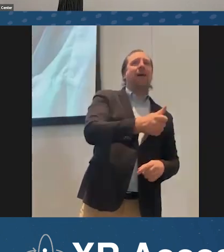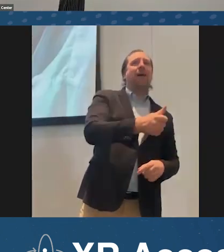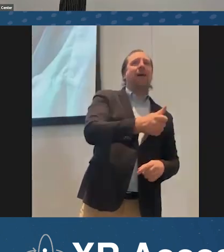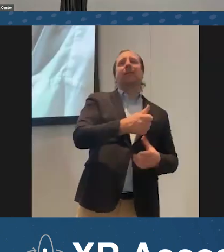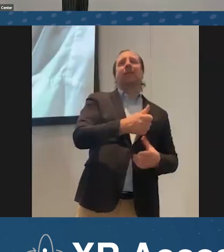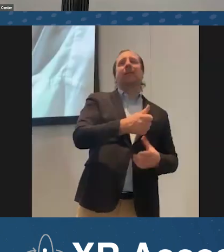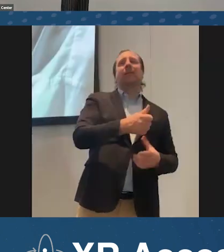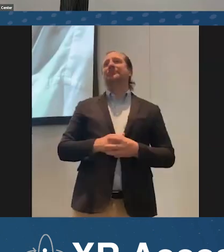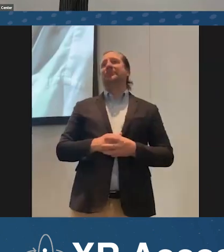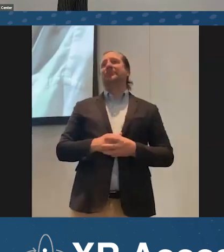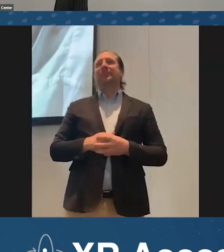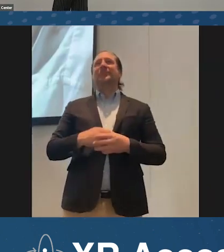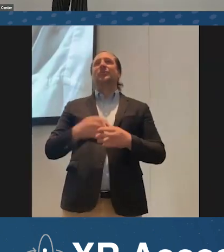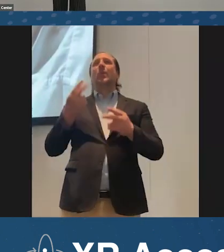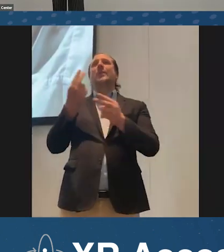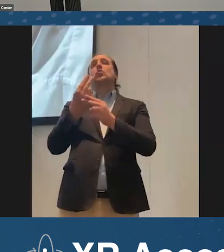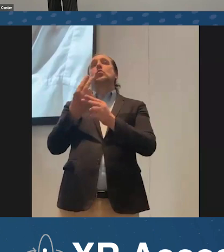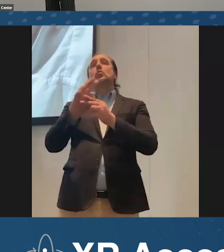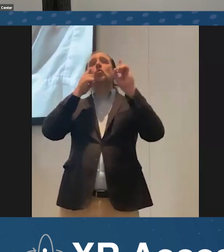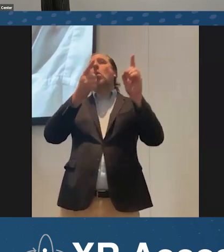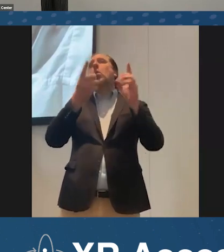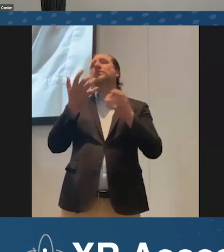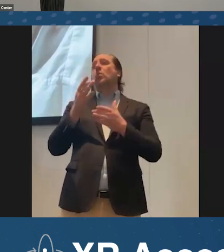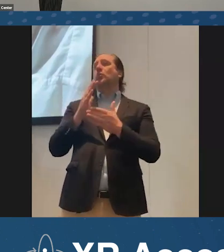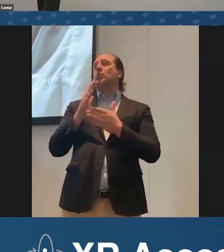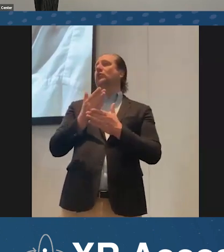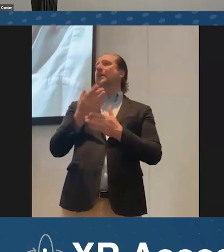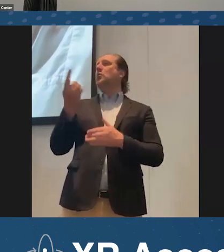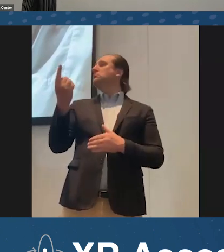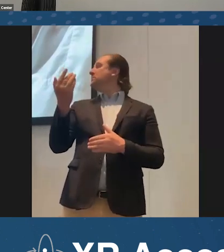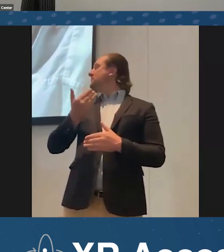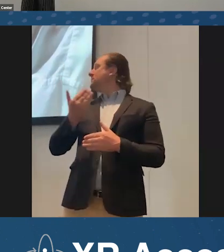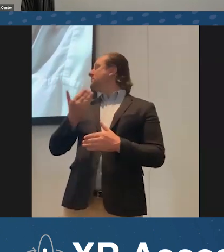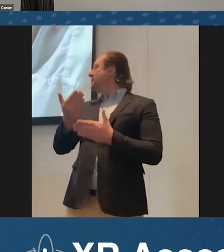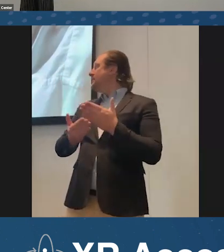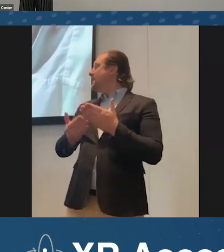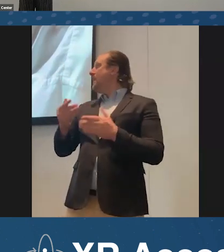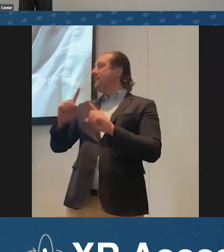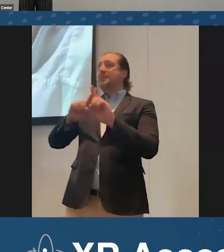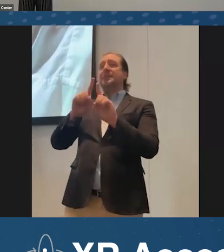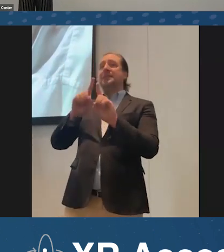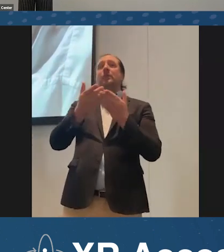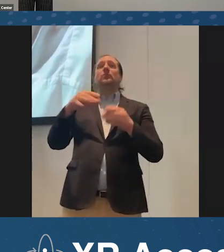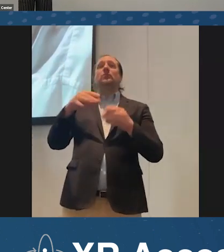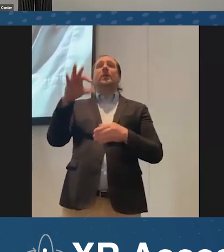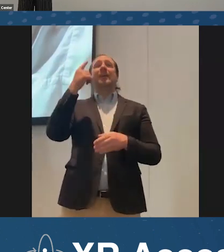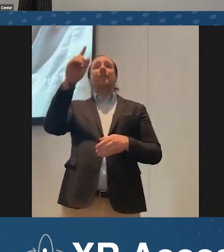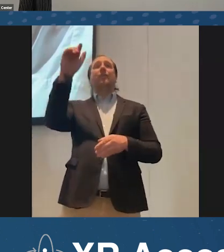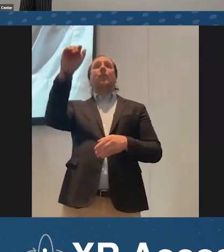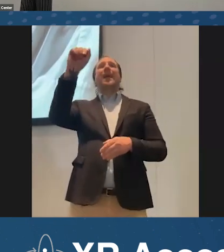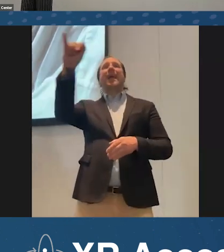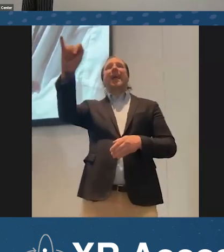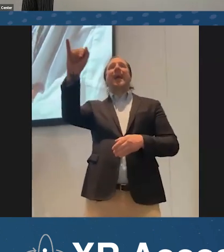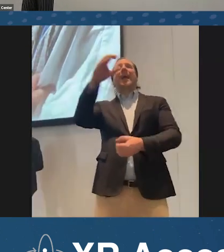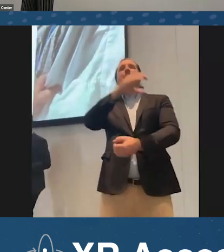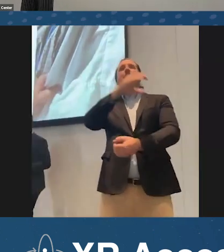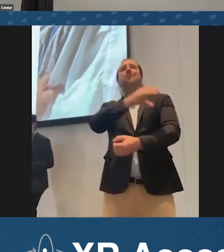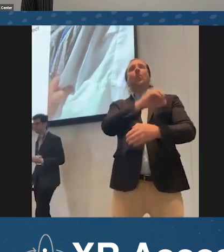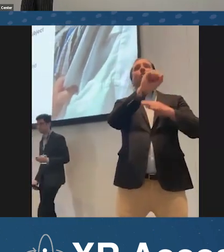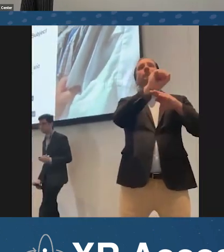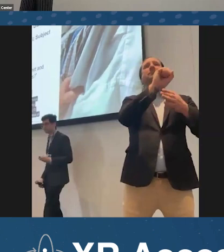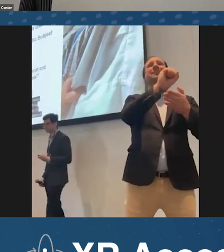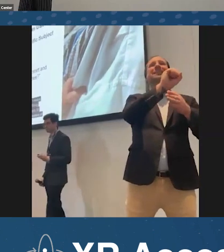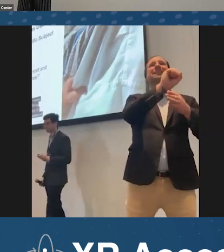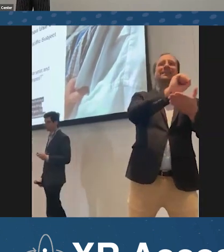speaking of user goals, I'd now like to share with you guys some of the use cases that we found for AI-powered scene descriptions. And I'll start